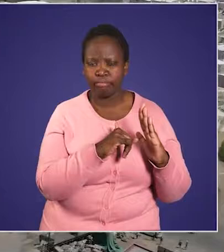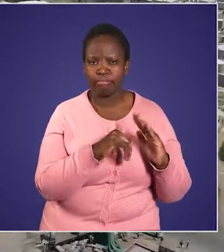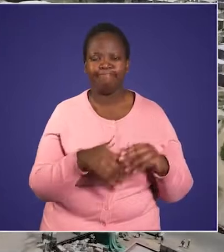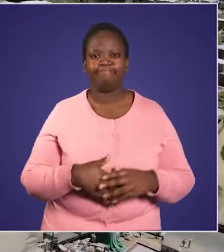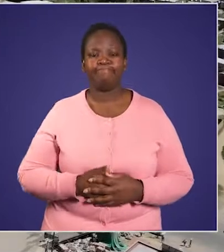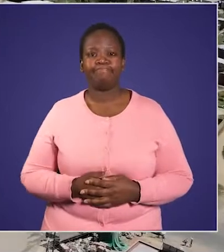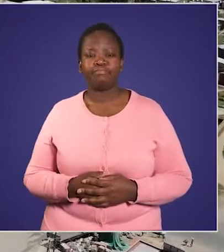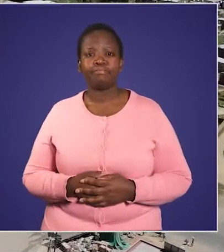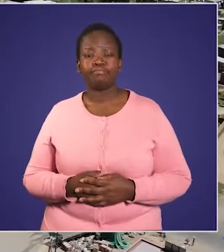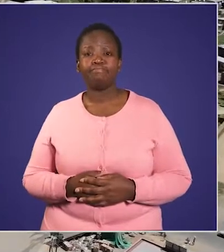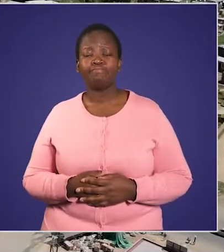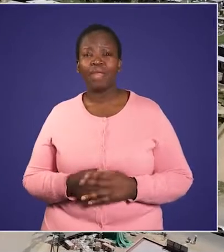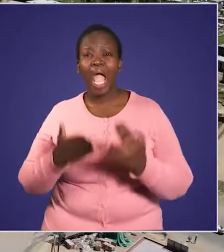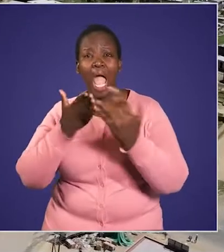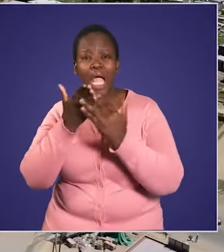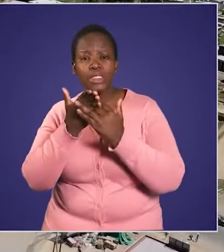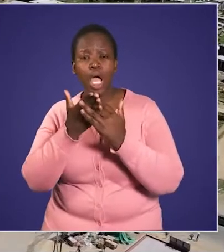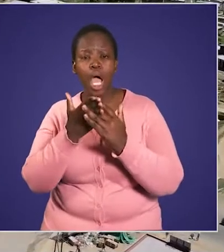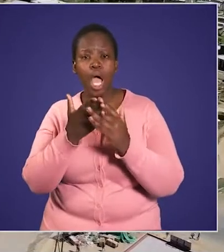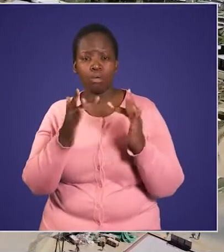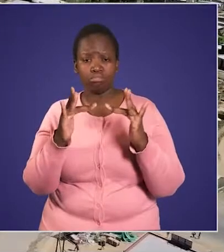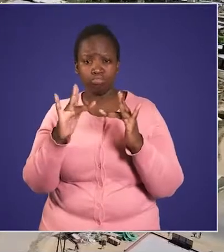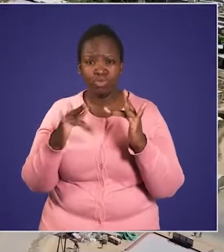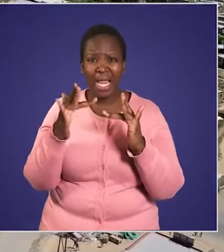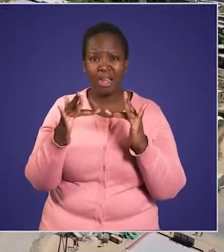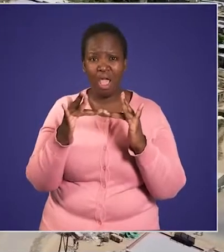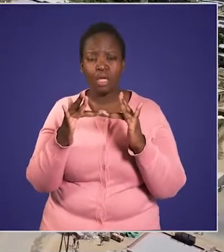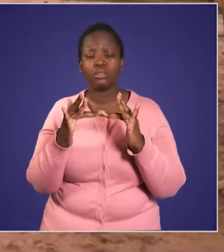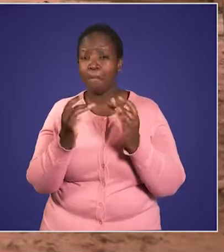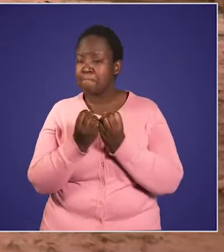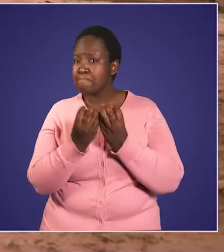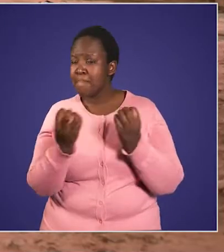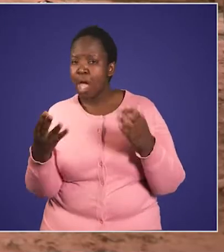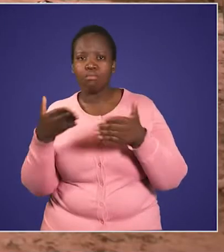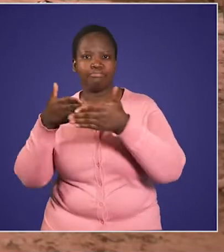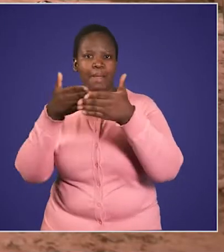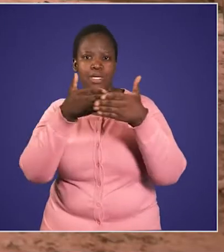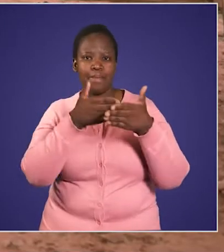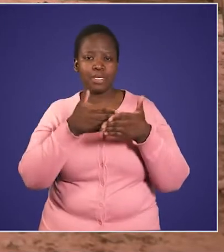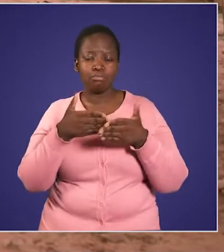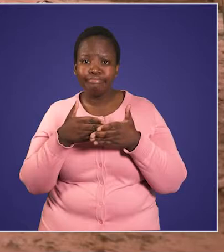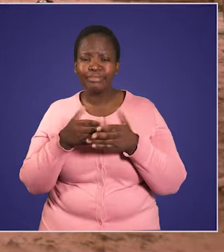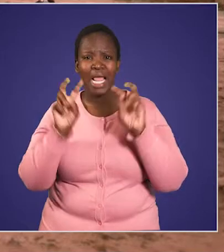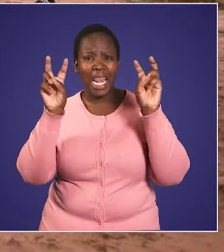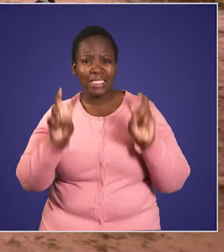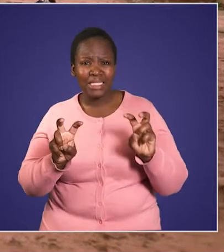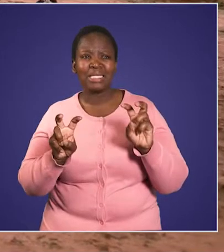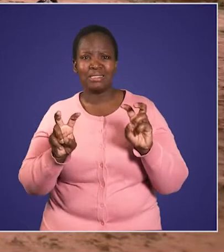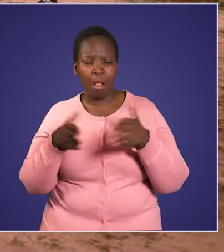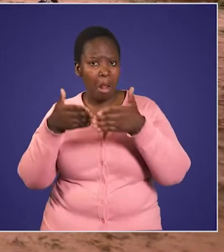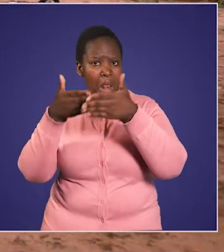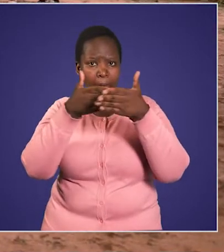With access to broadband severely limited for large portions of SADC residents, a limited supply of electricity,